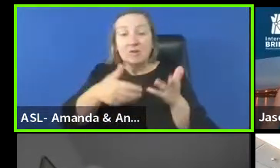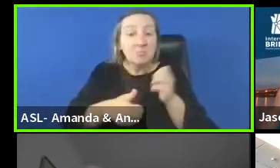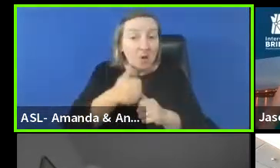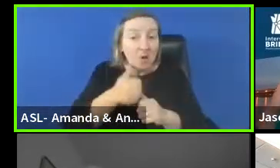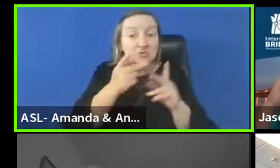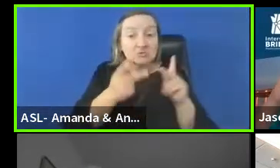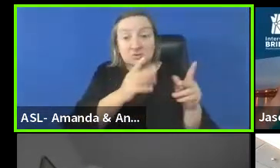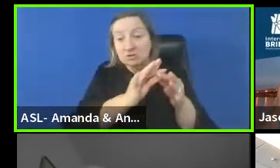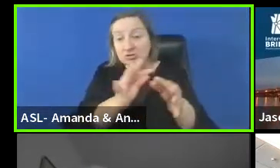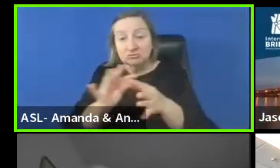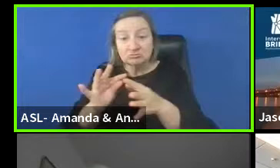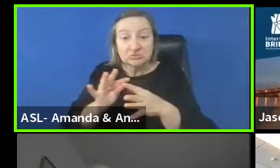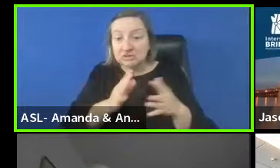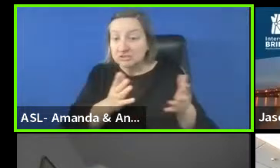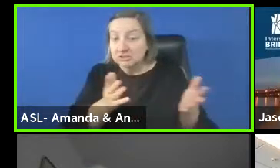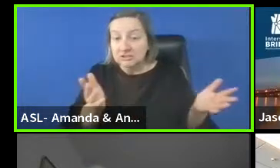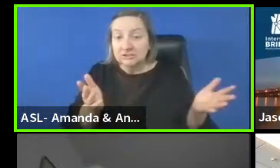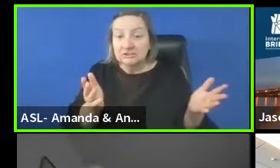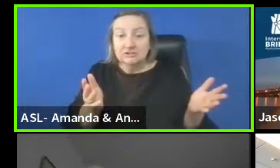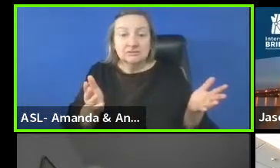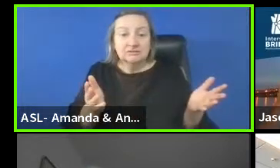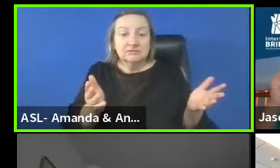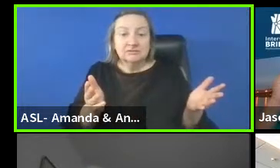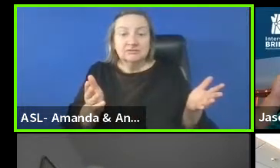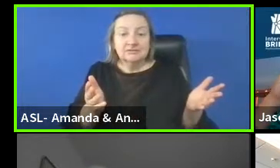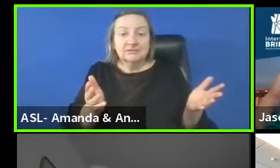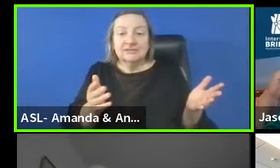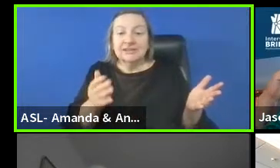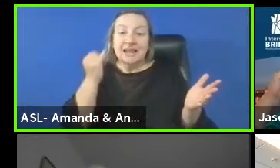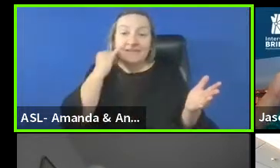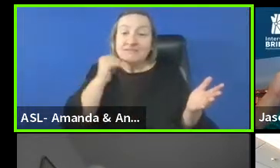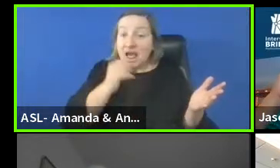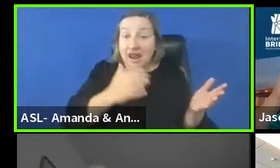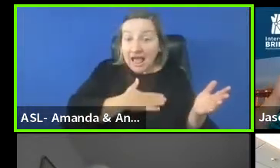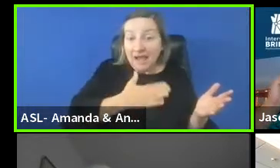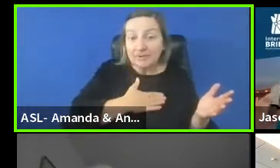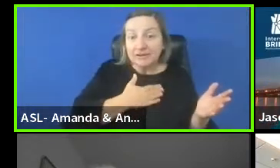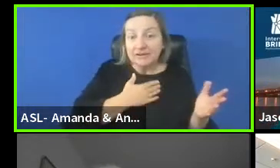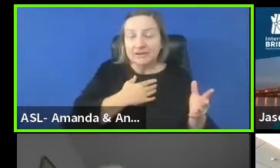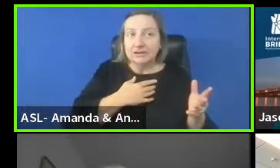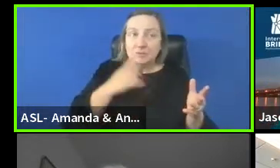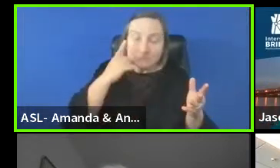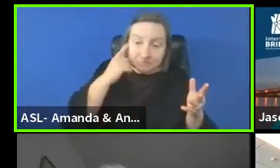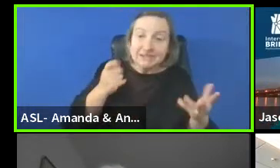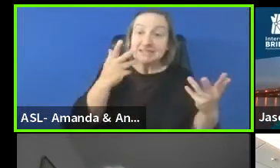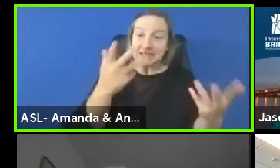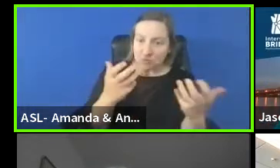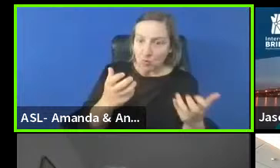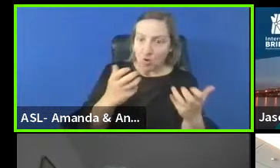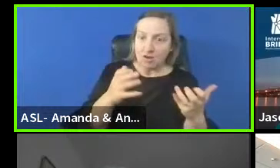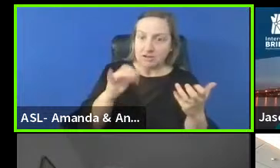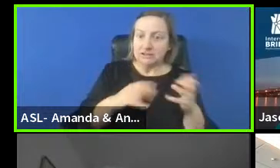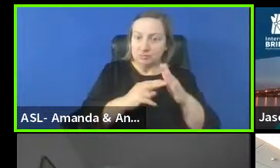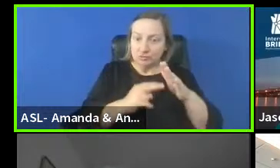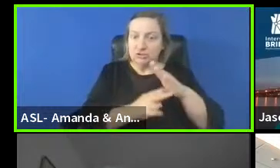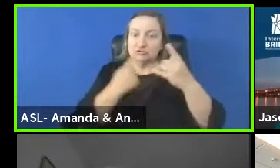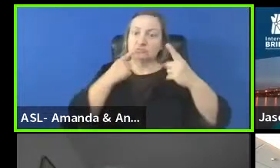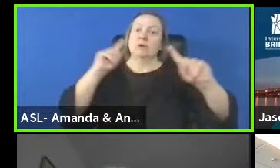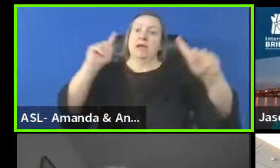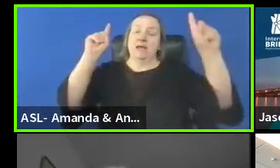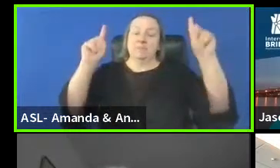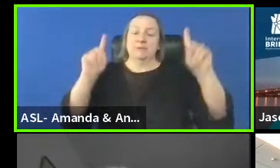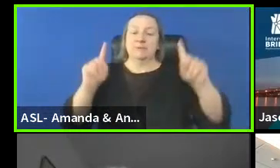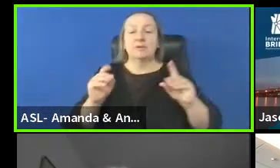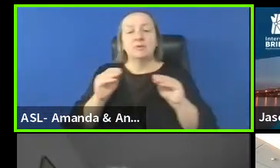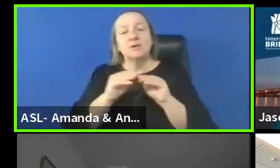was just that was not happy, was just like really wanting this to happen. And definitely a lot